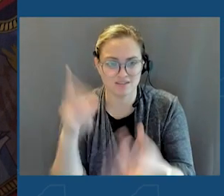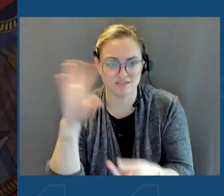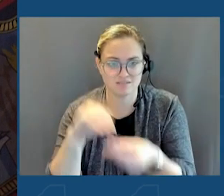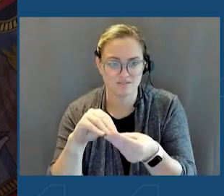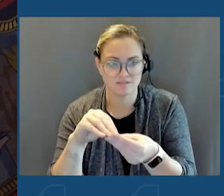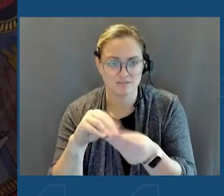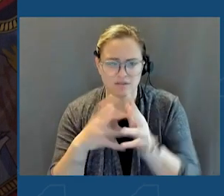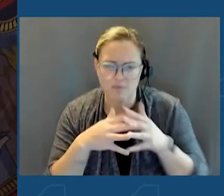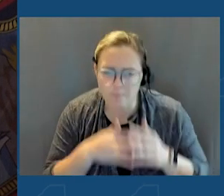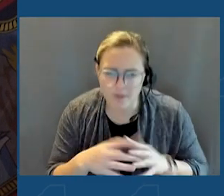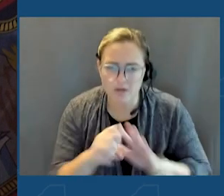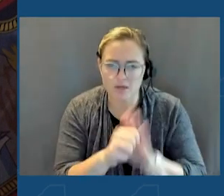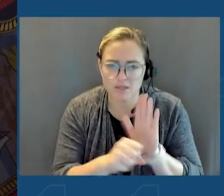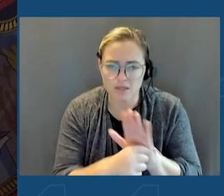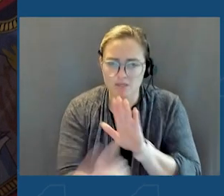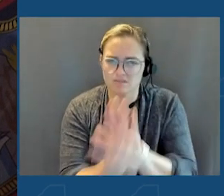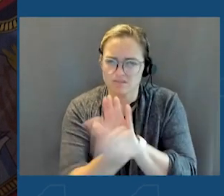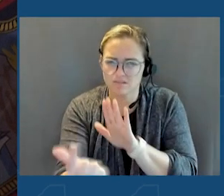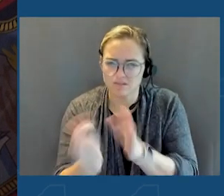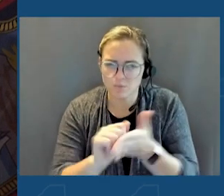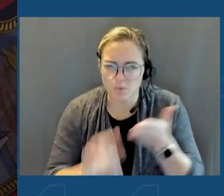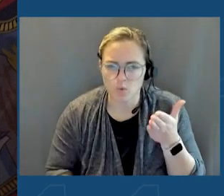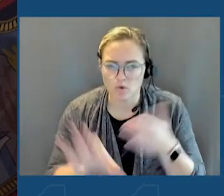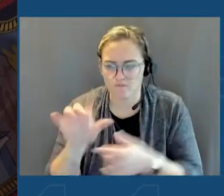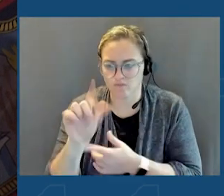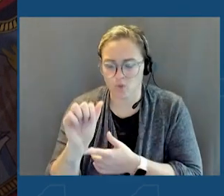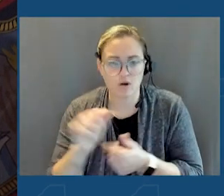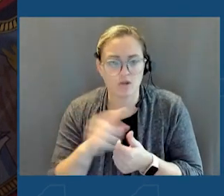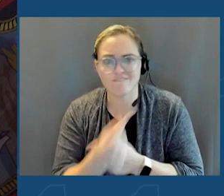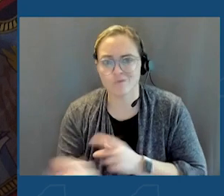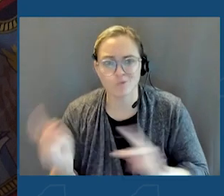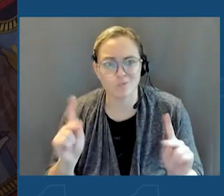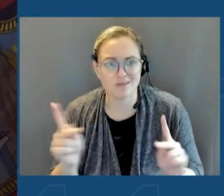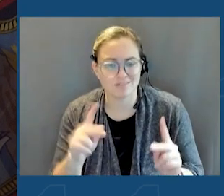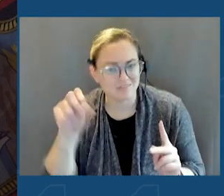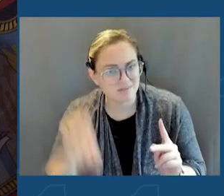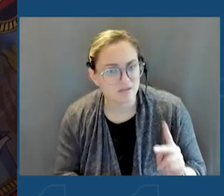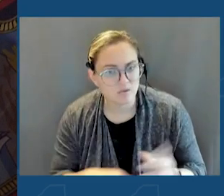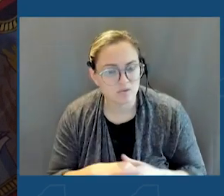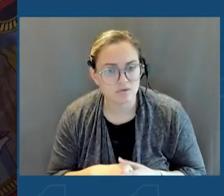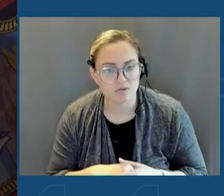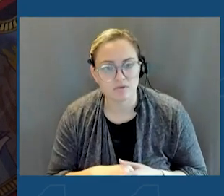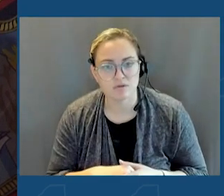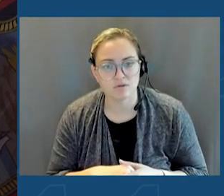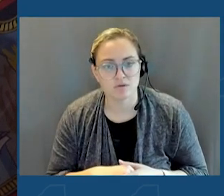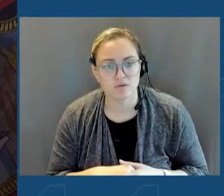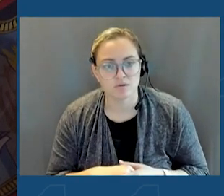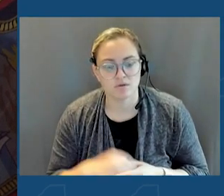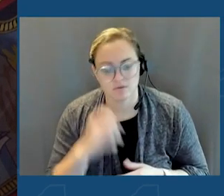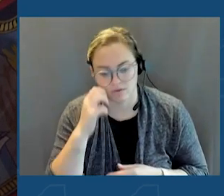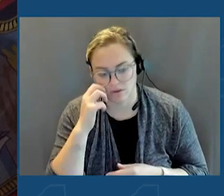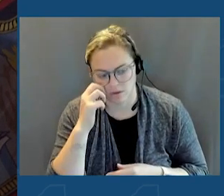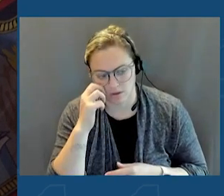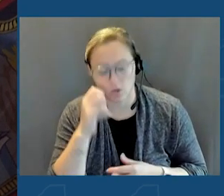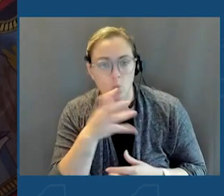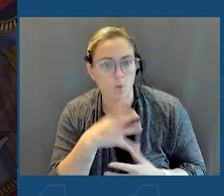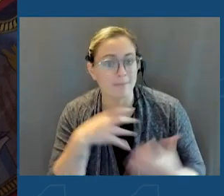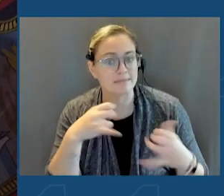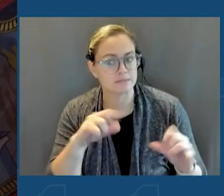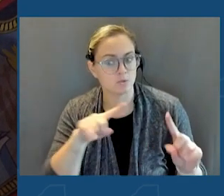American states. Florida, one of the few places in the South where women could still get an